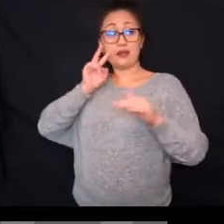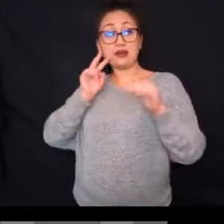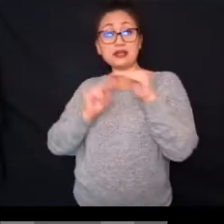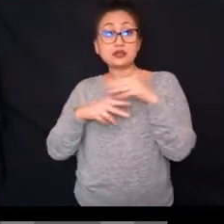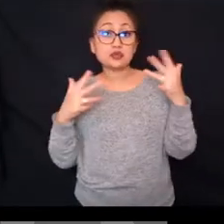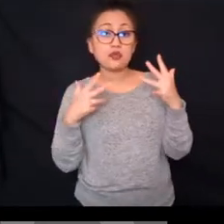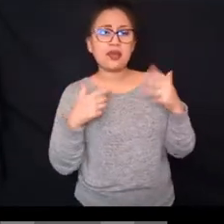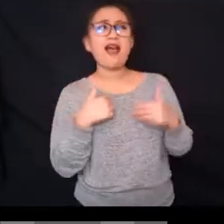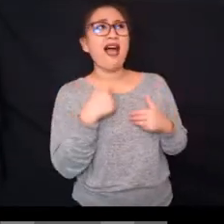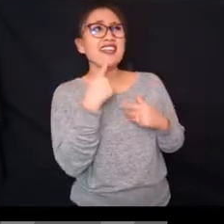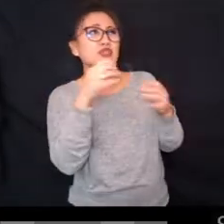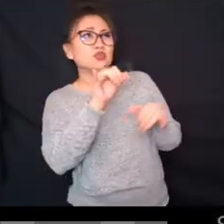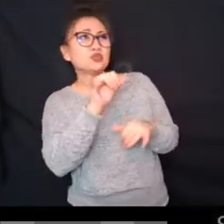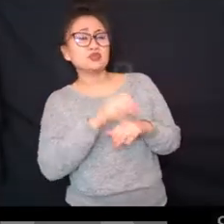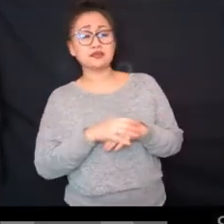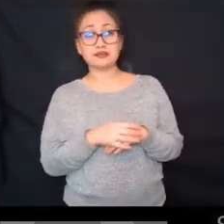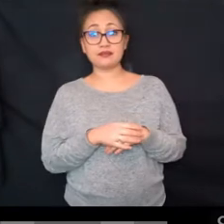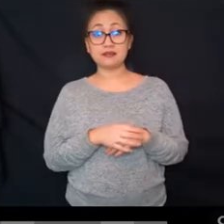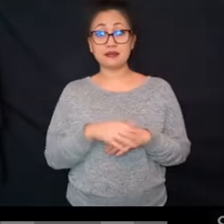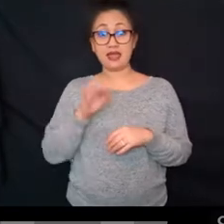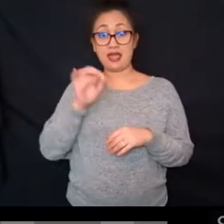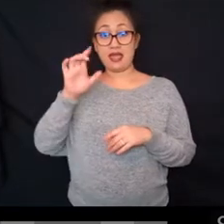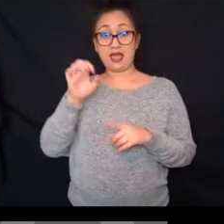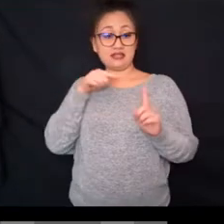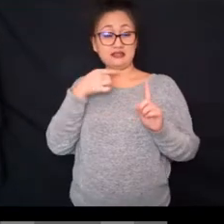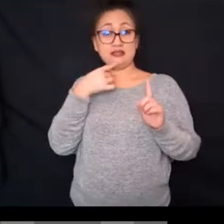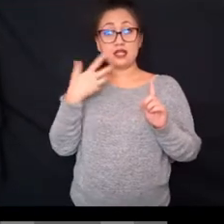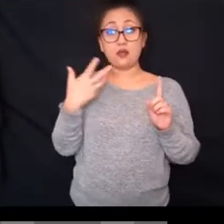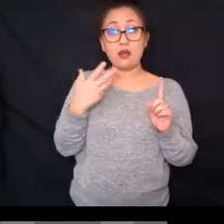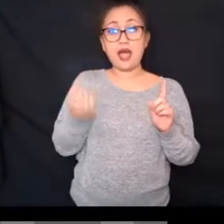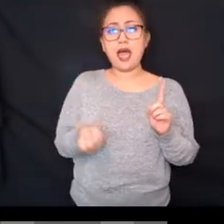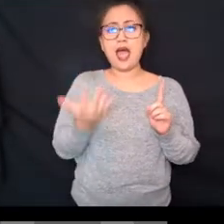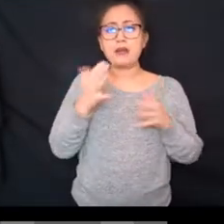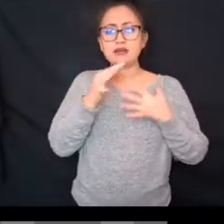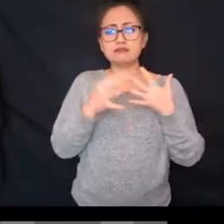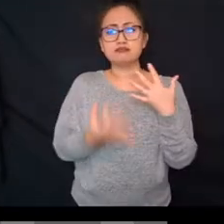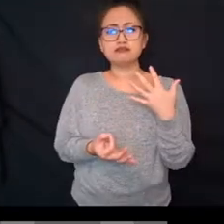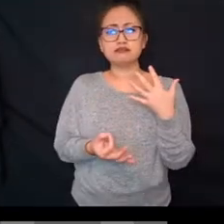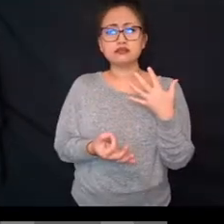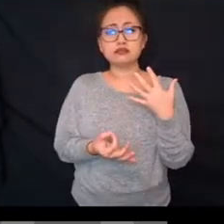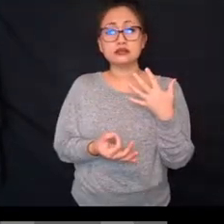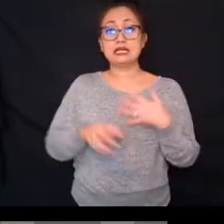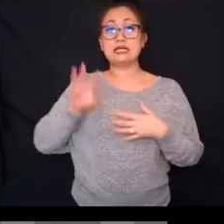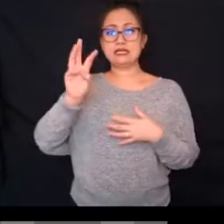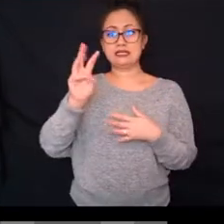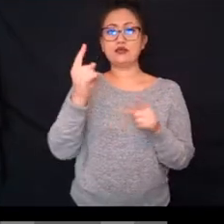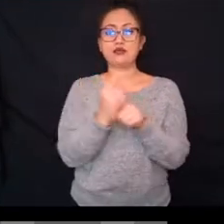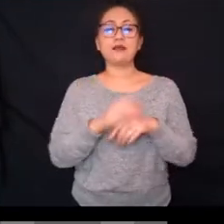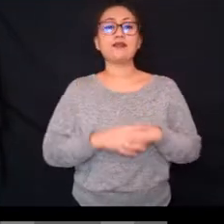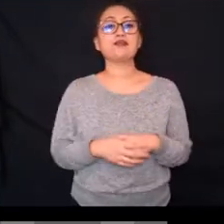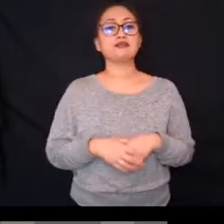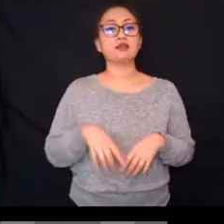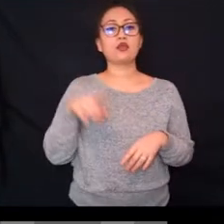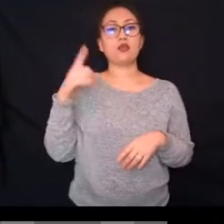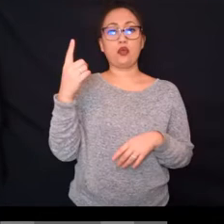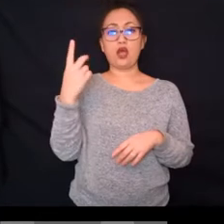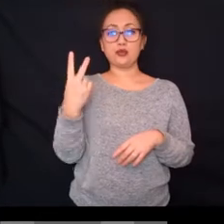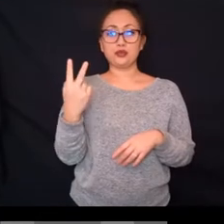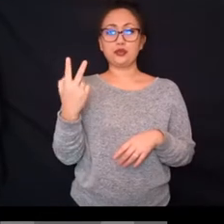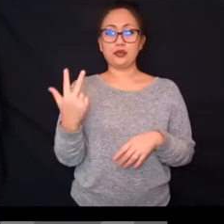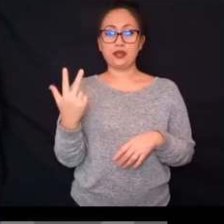I did it too. She said it was going to be how many ways? 6. 6. Let's count and see. 1, 2, 3,